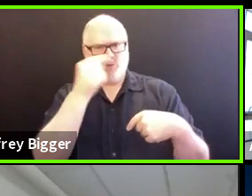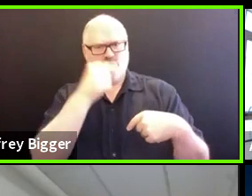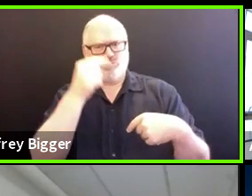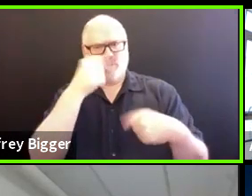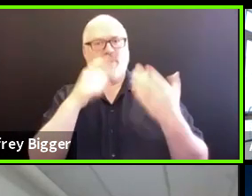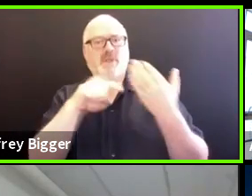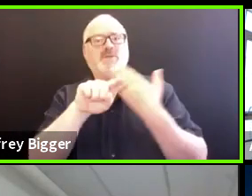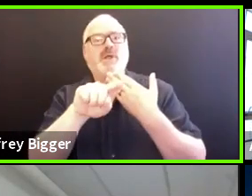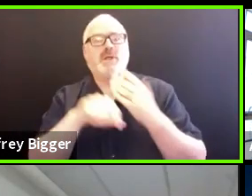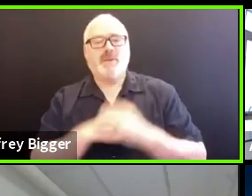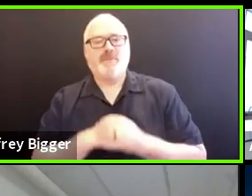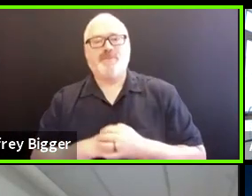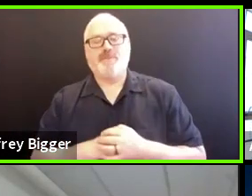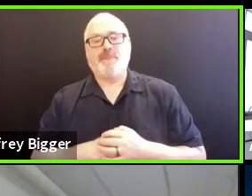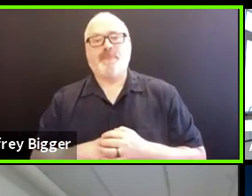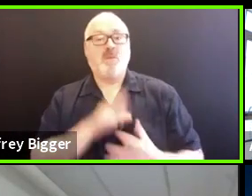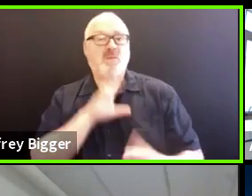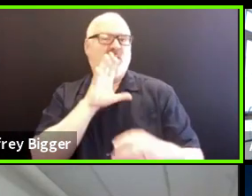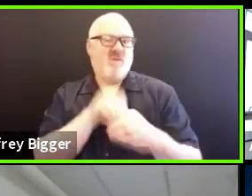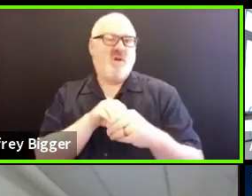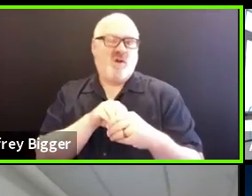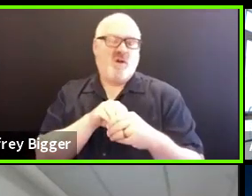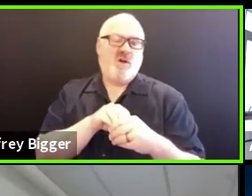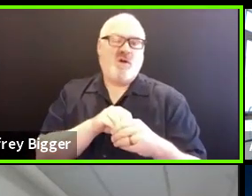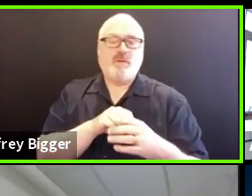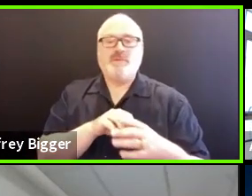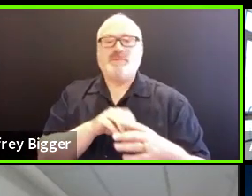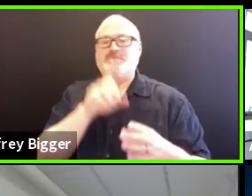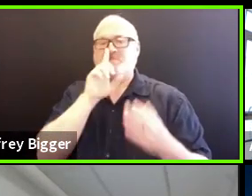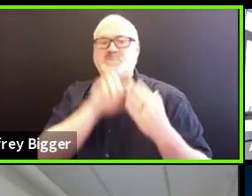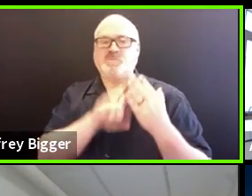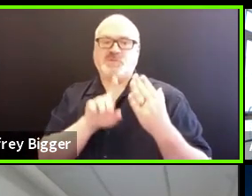week. She's actually been participating in research office